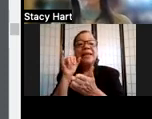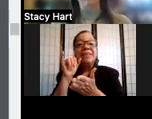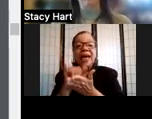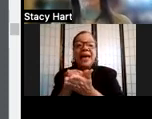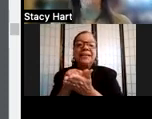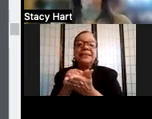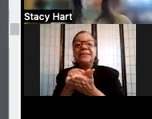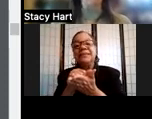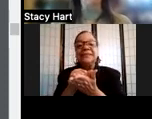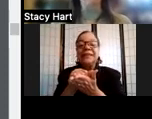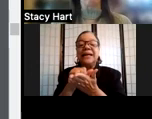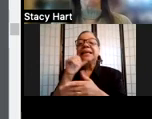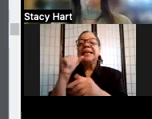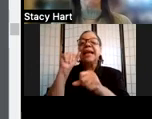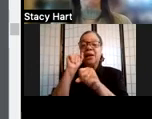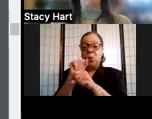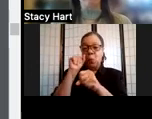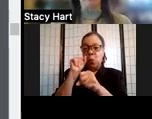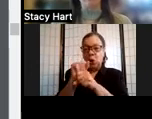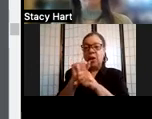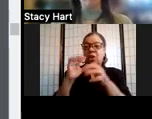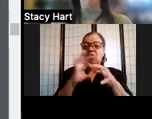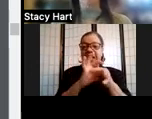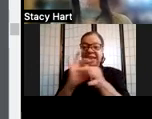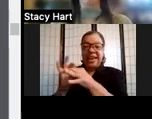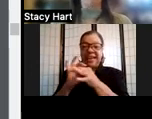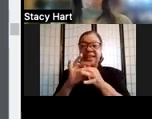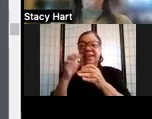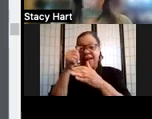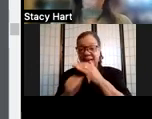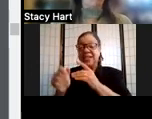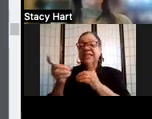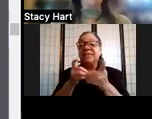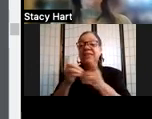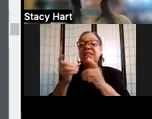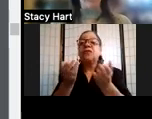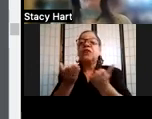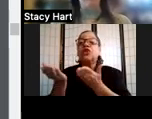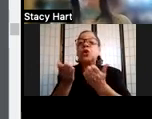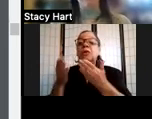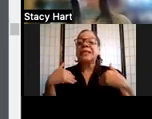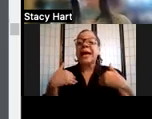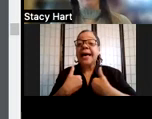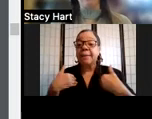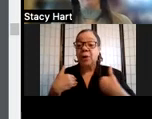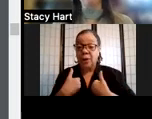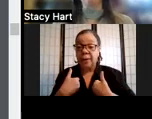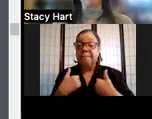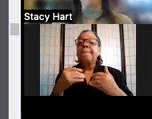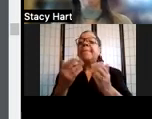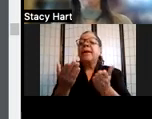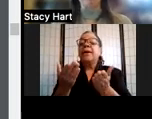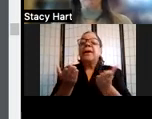considered worker tasks under this definition. So a service animal that